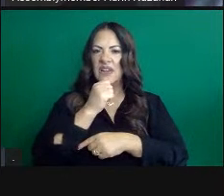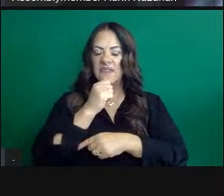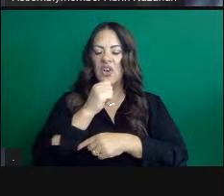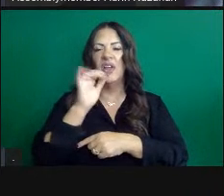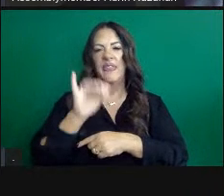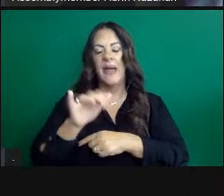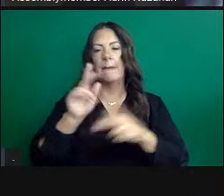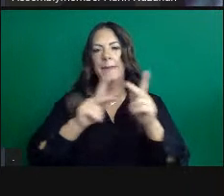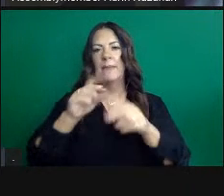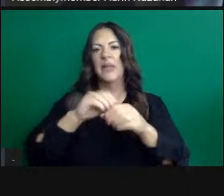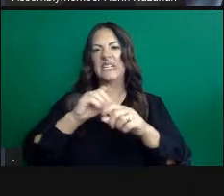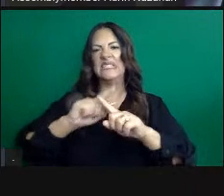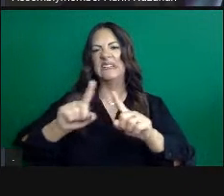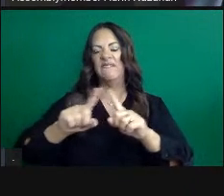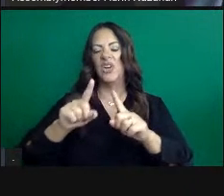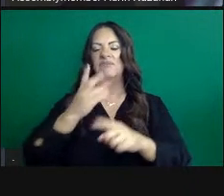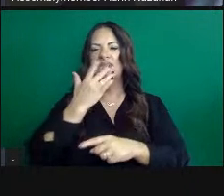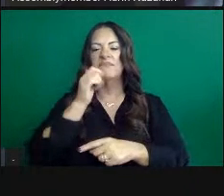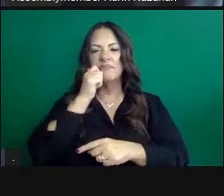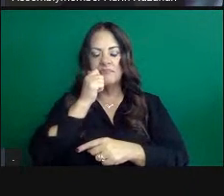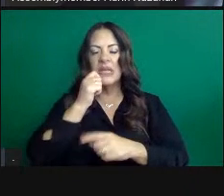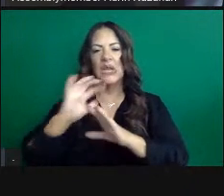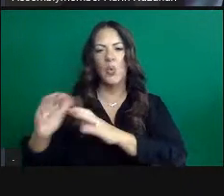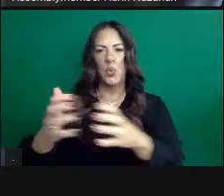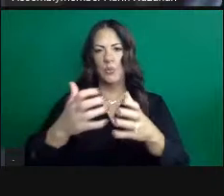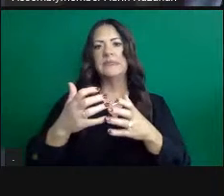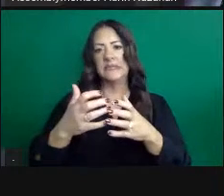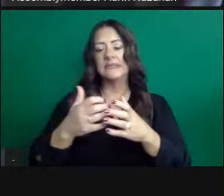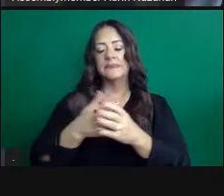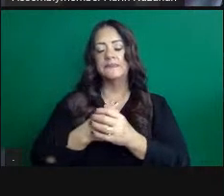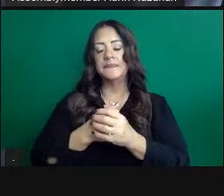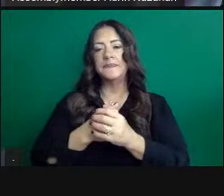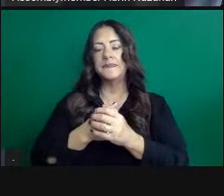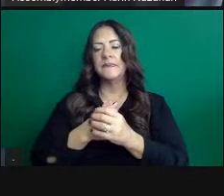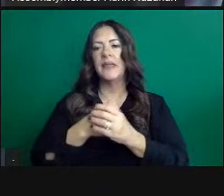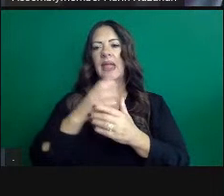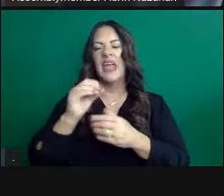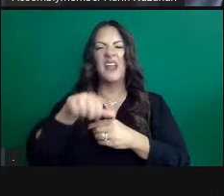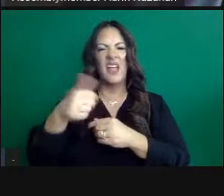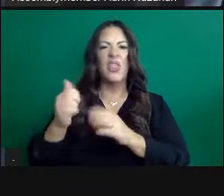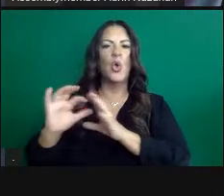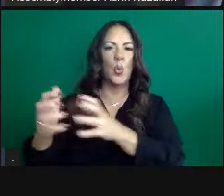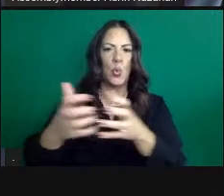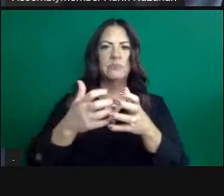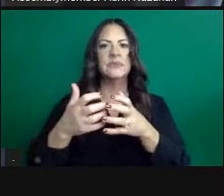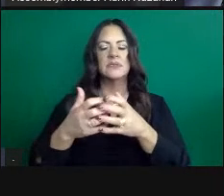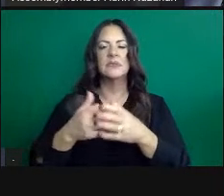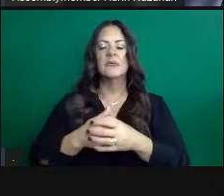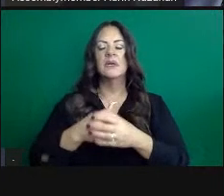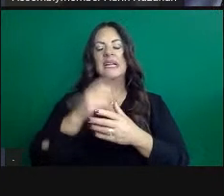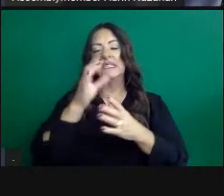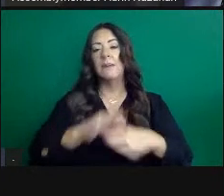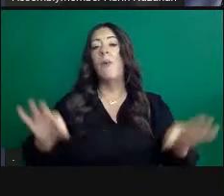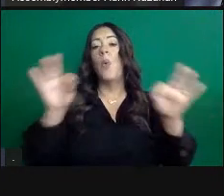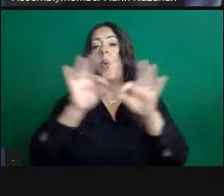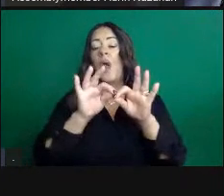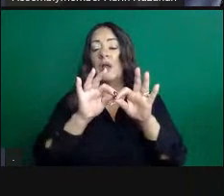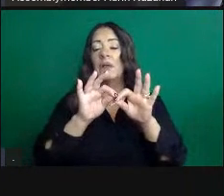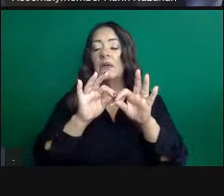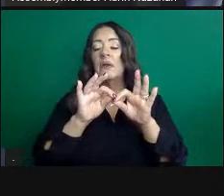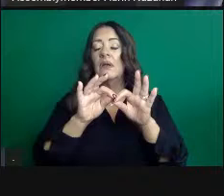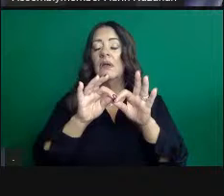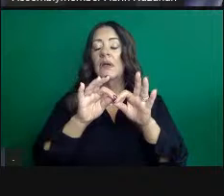why it's critically important that we take these steps in not only addressing